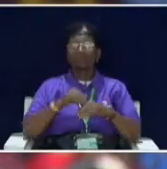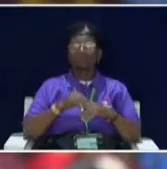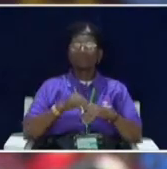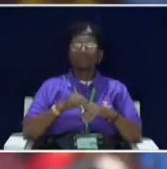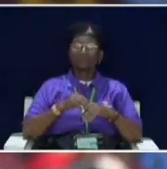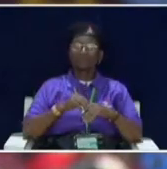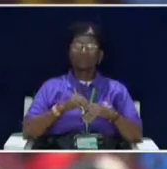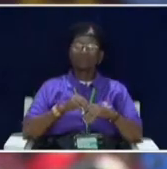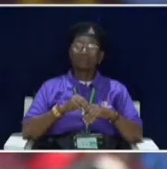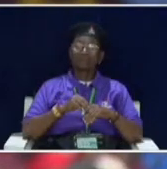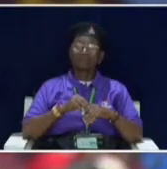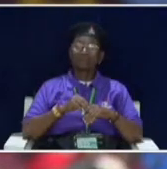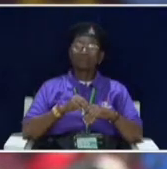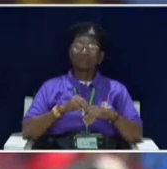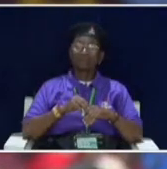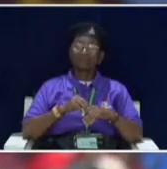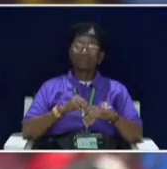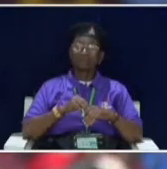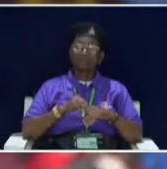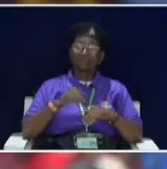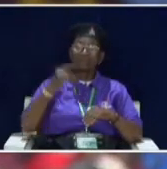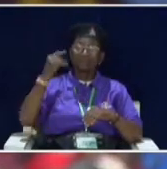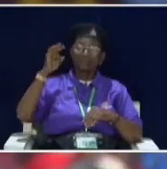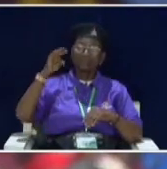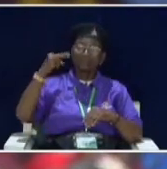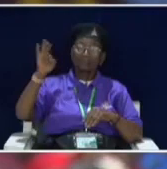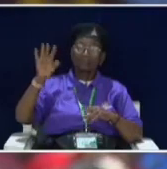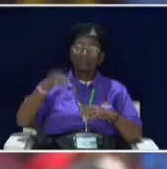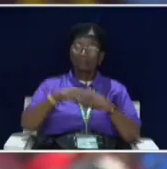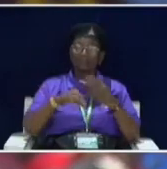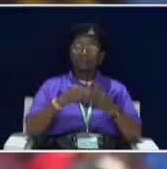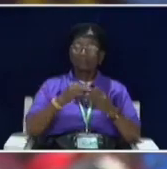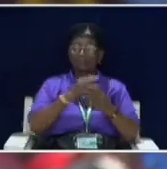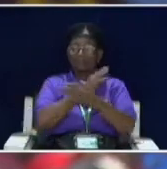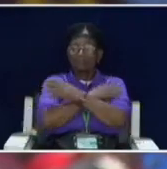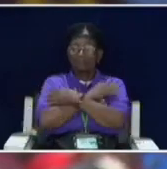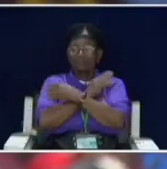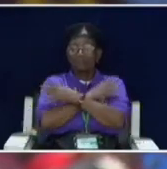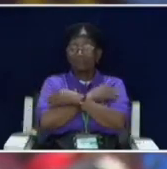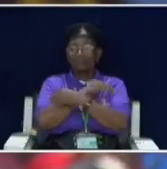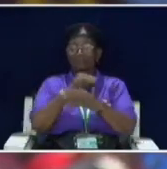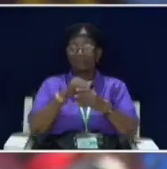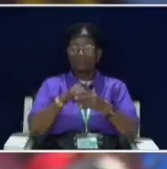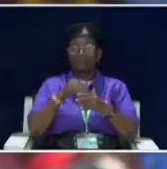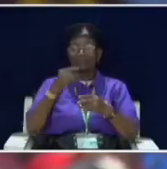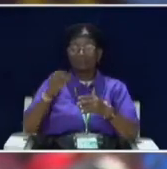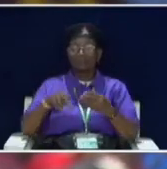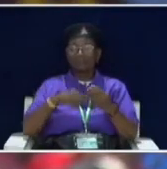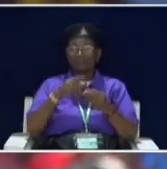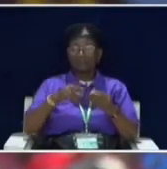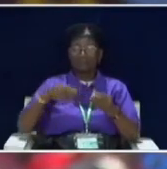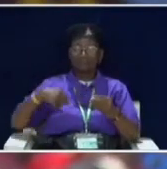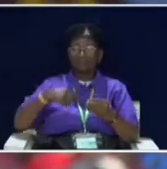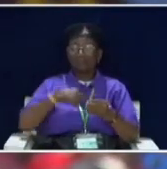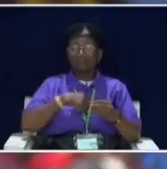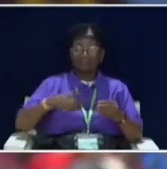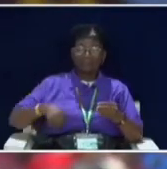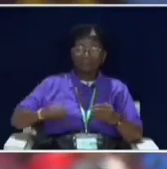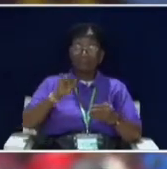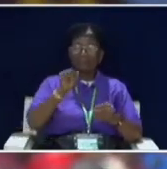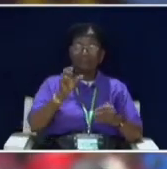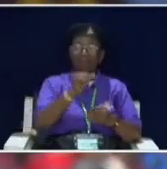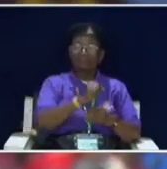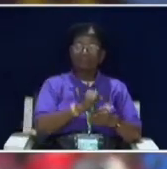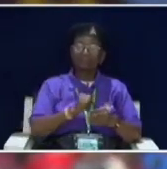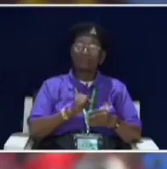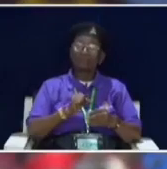na. For 4 Sundays in a row, we should take one of these children and let